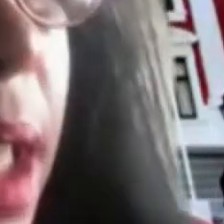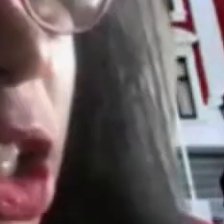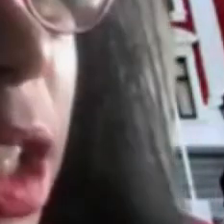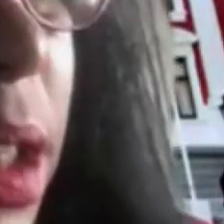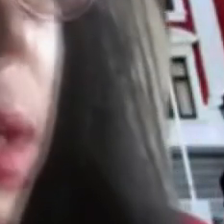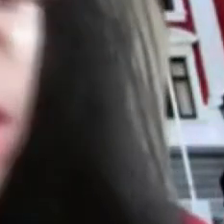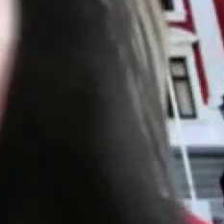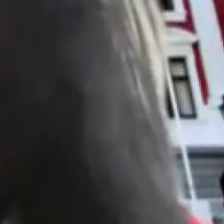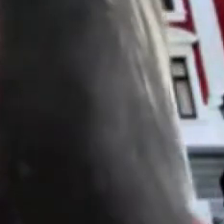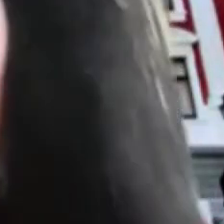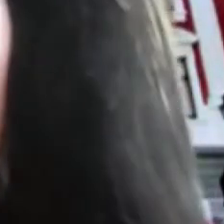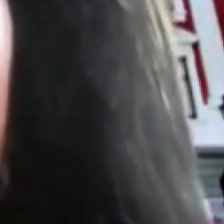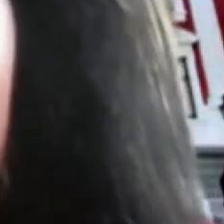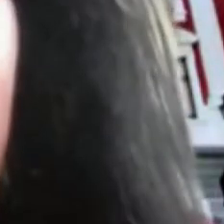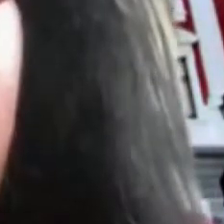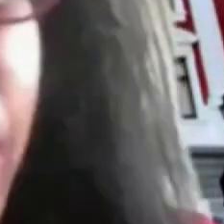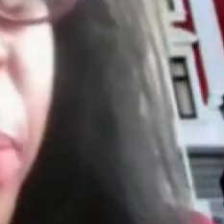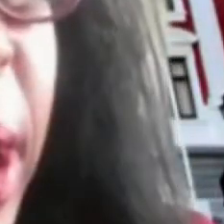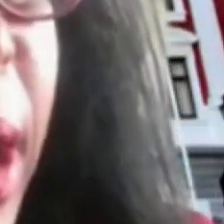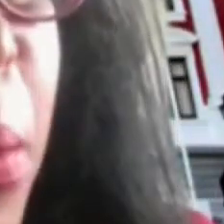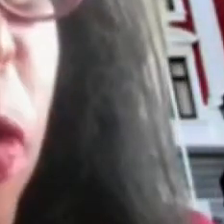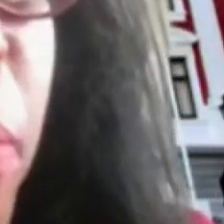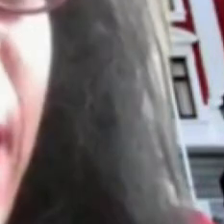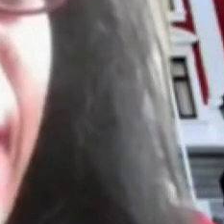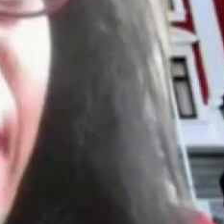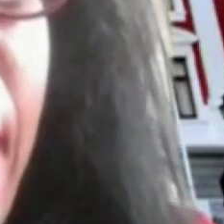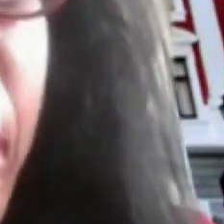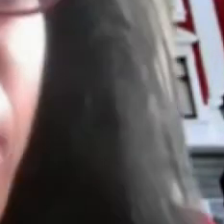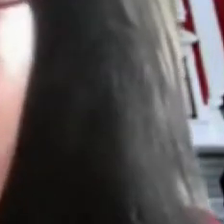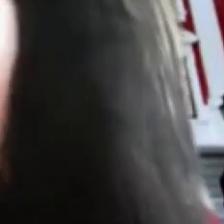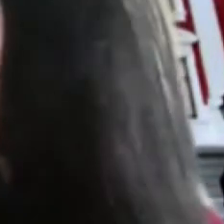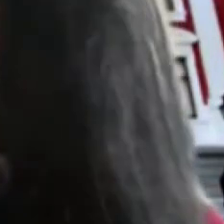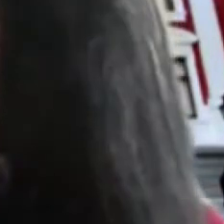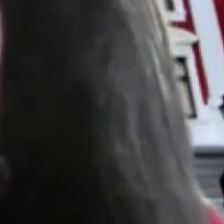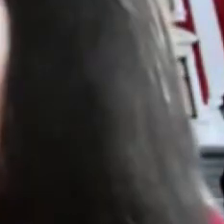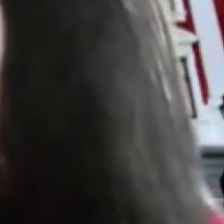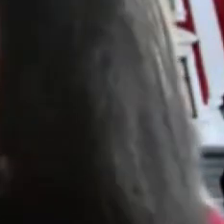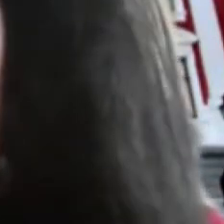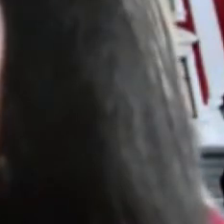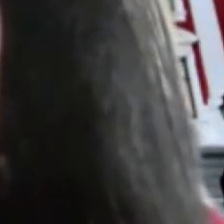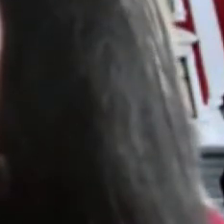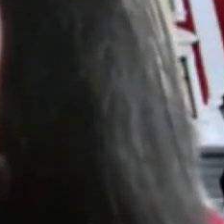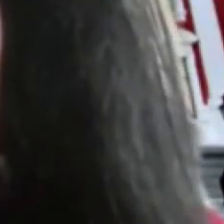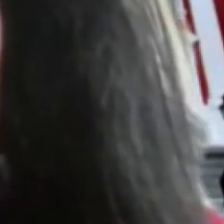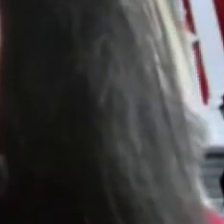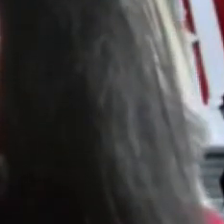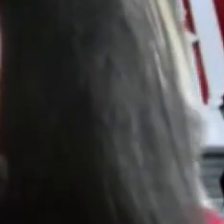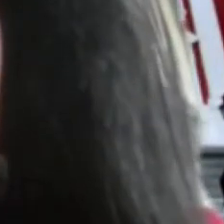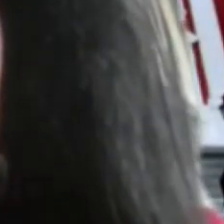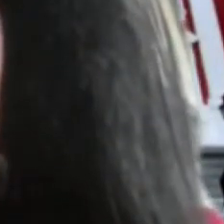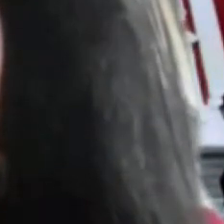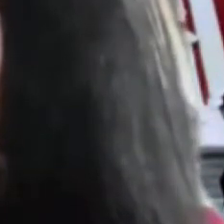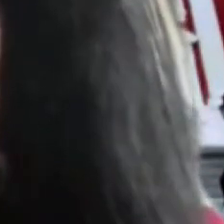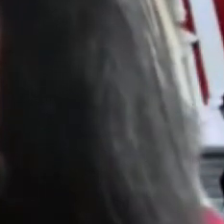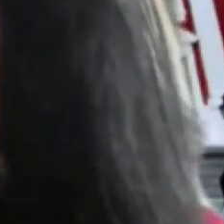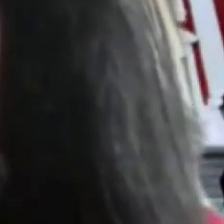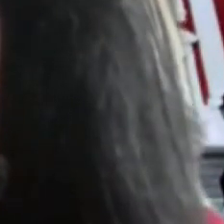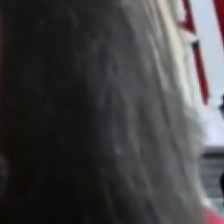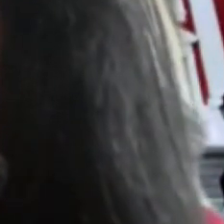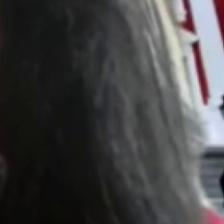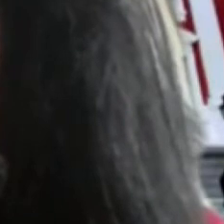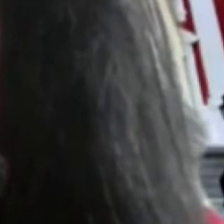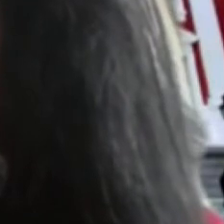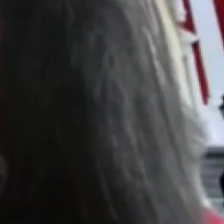in Hillbrow Police Station, whereby one detective by the name of Mpahlele did not want to help a